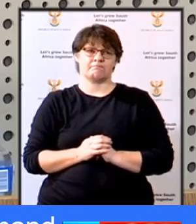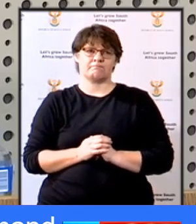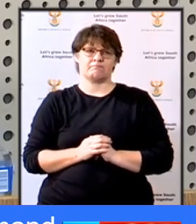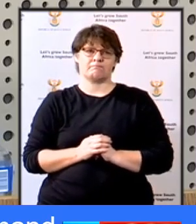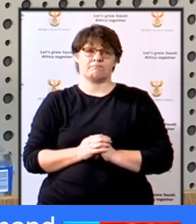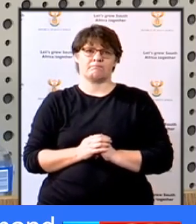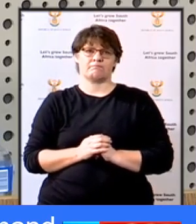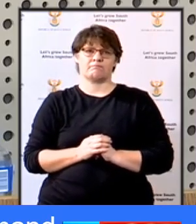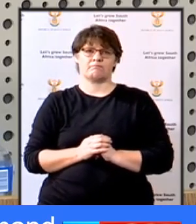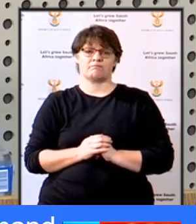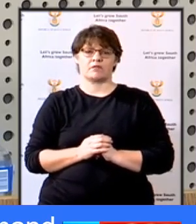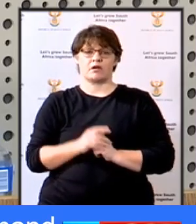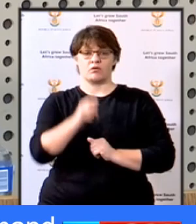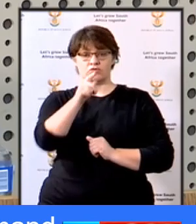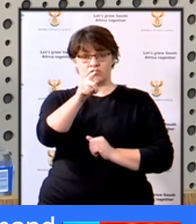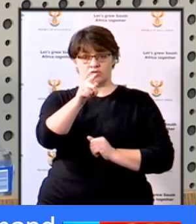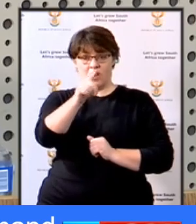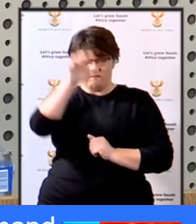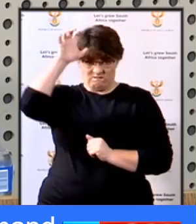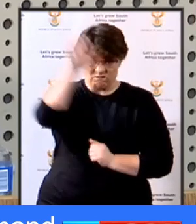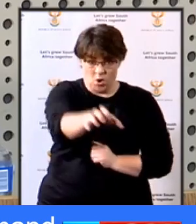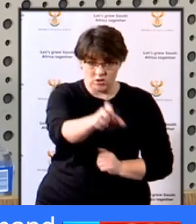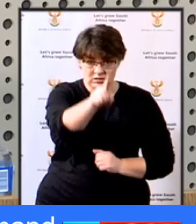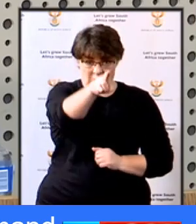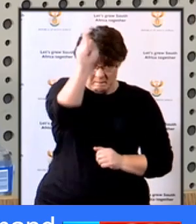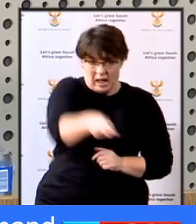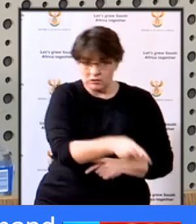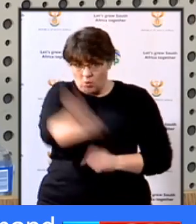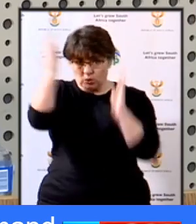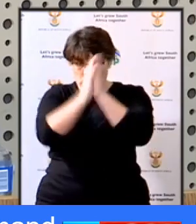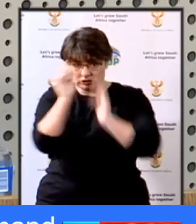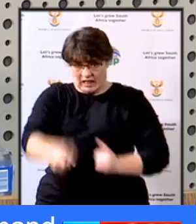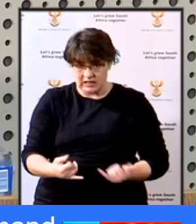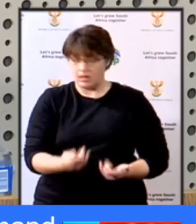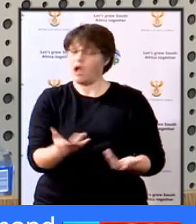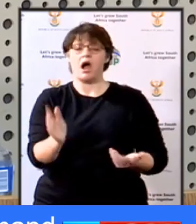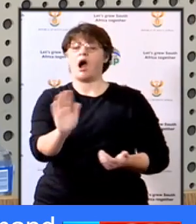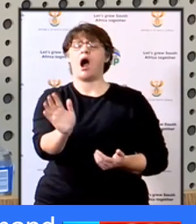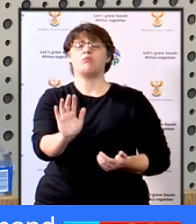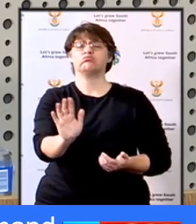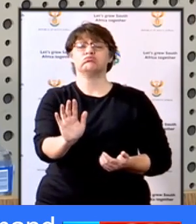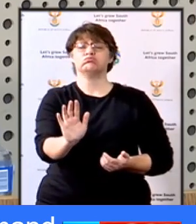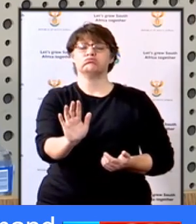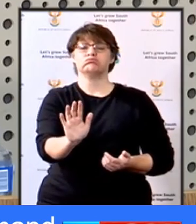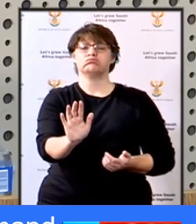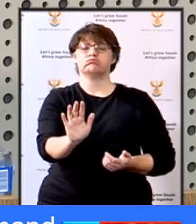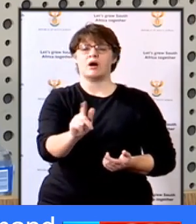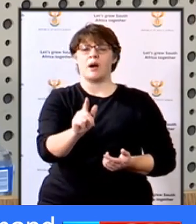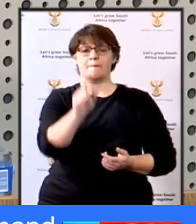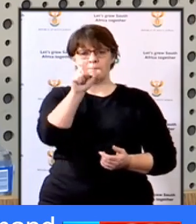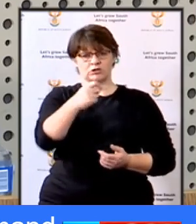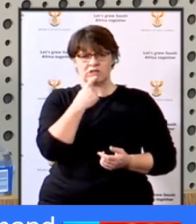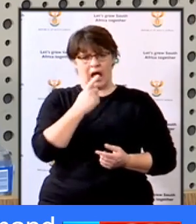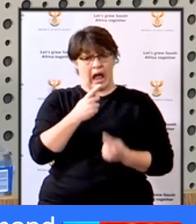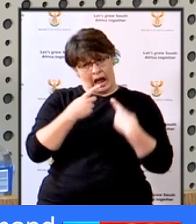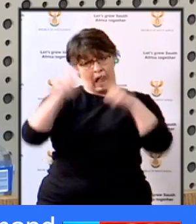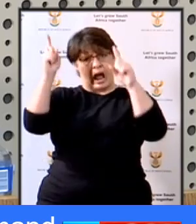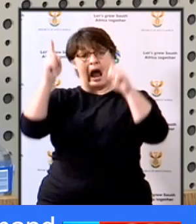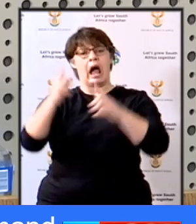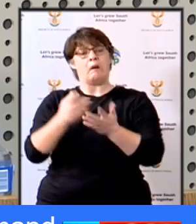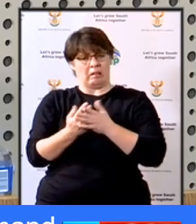nobody is forced to go to church, because the person here says we're sending people to